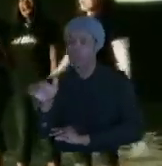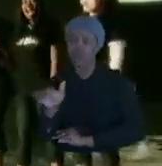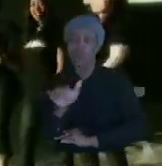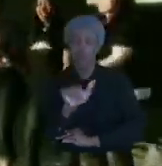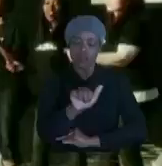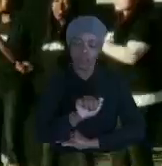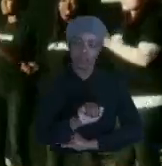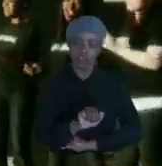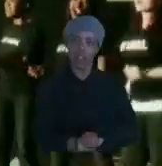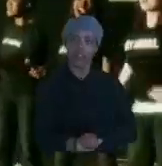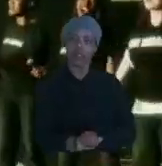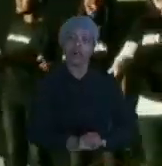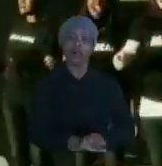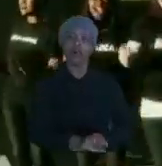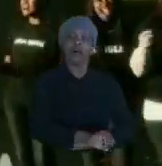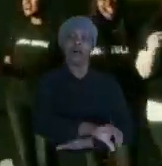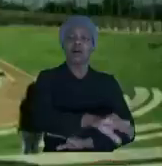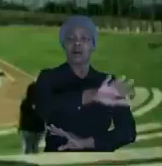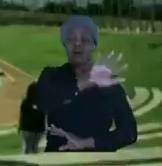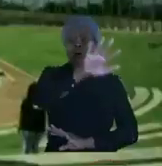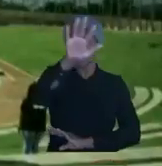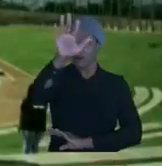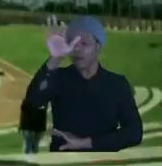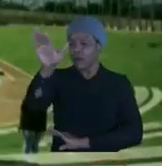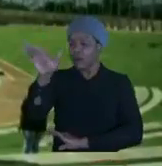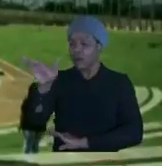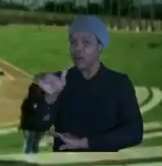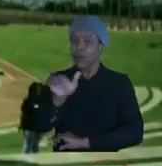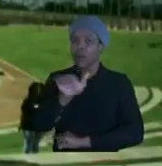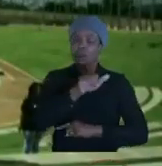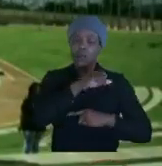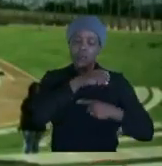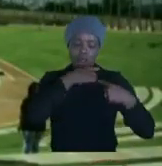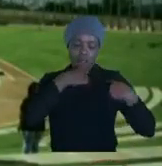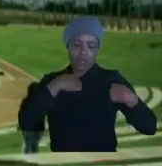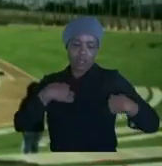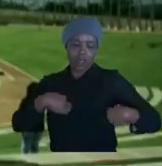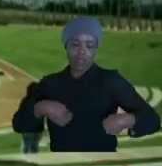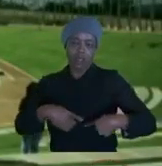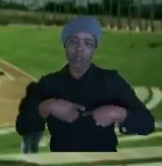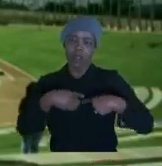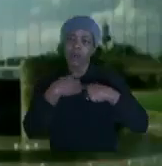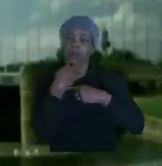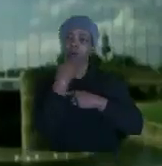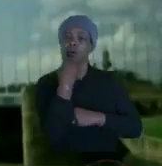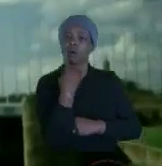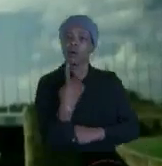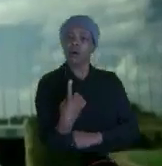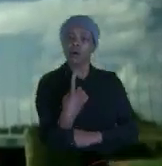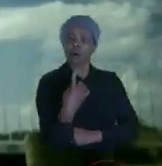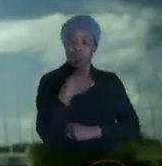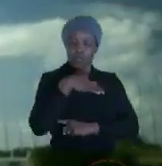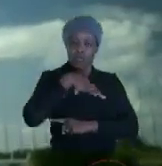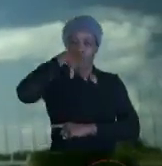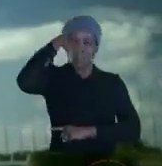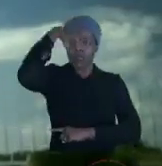South Africa. One heart, one soul.